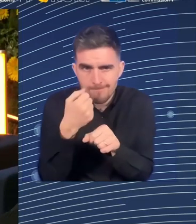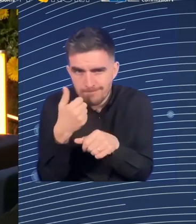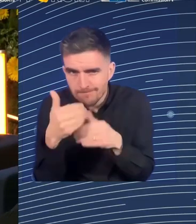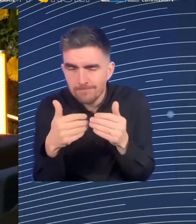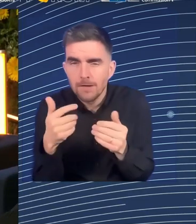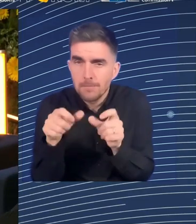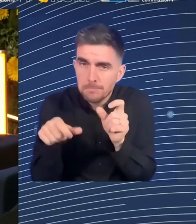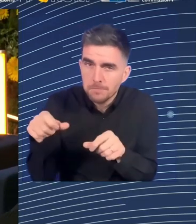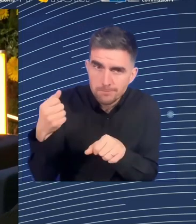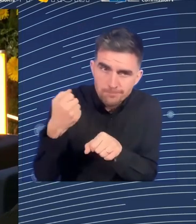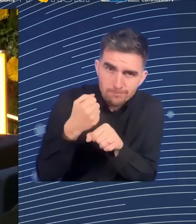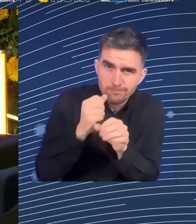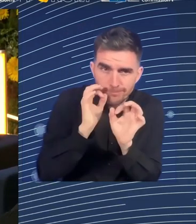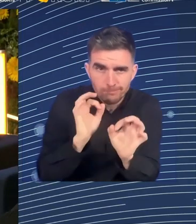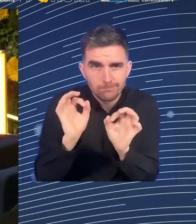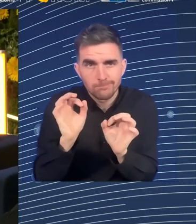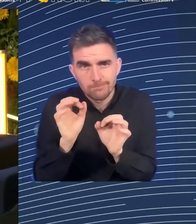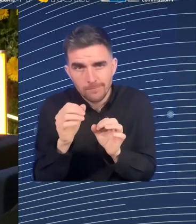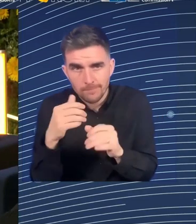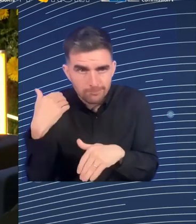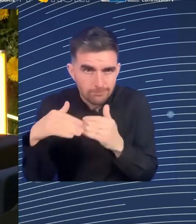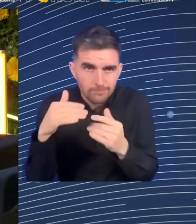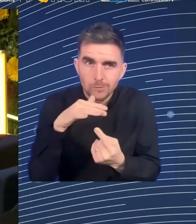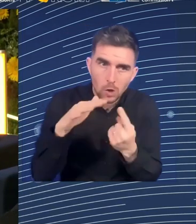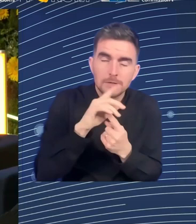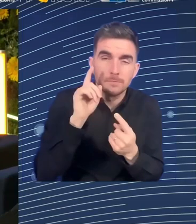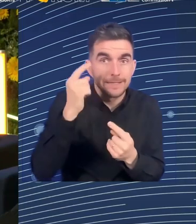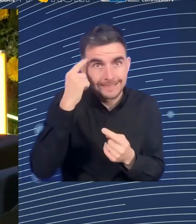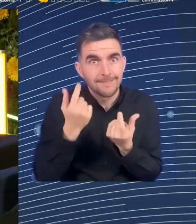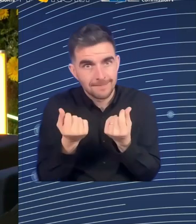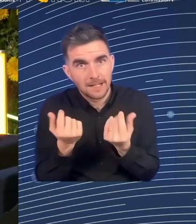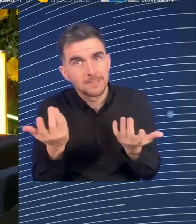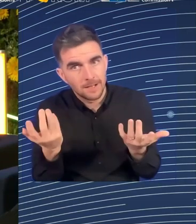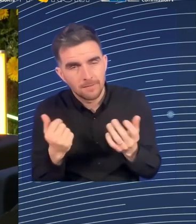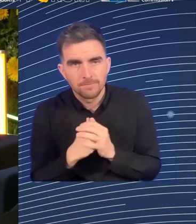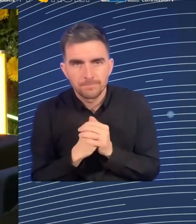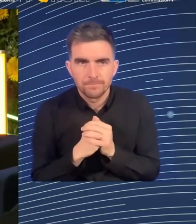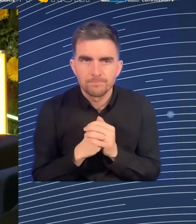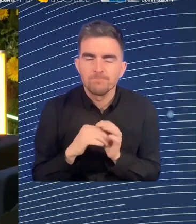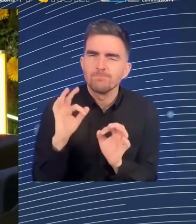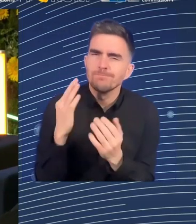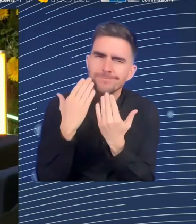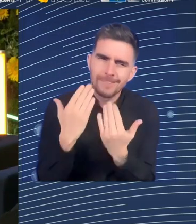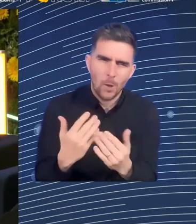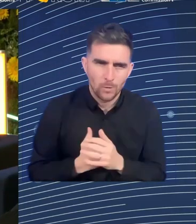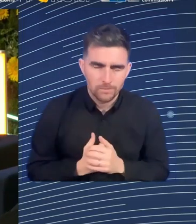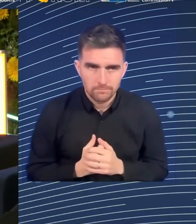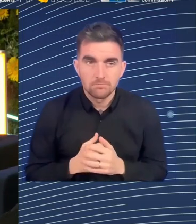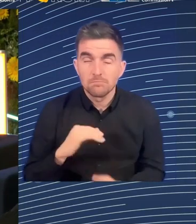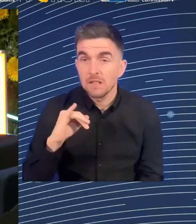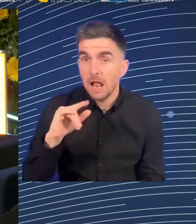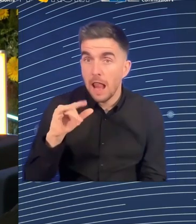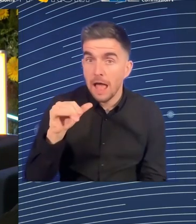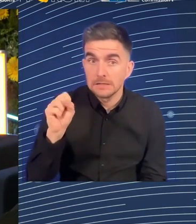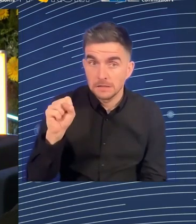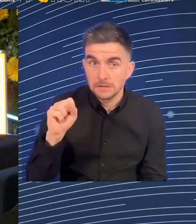Based on the work done by CEDEFOP and in particular the future shortage indicator, and if